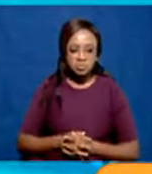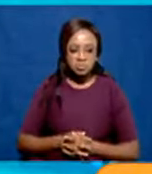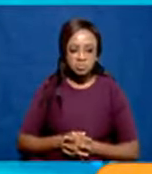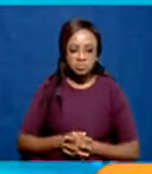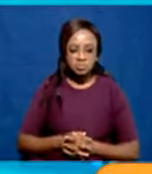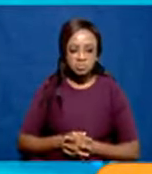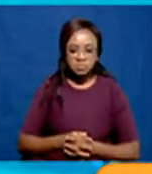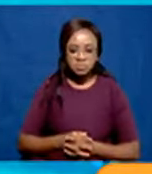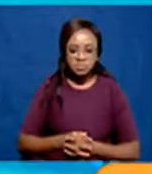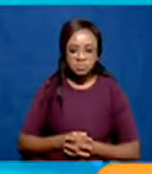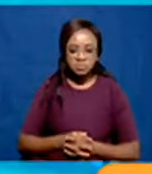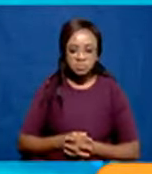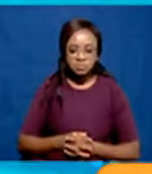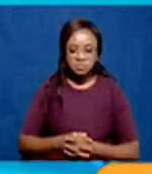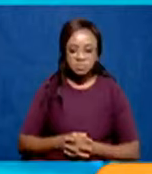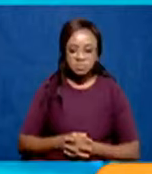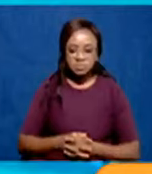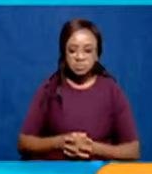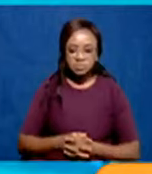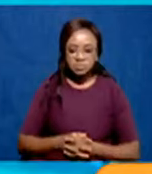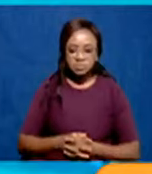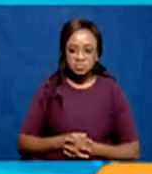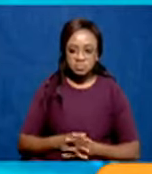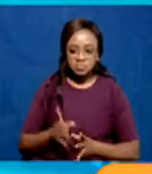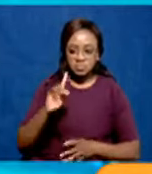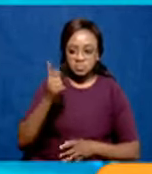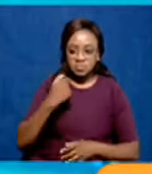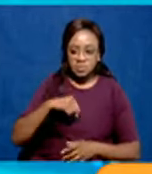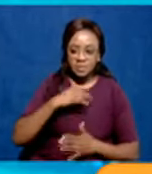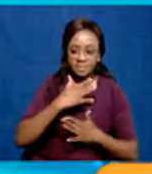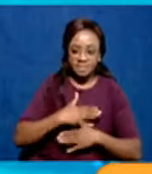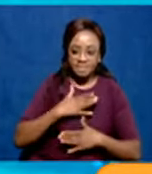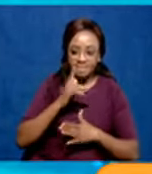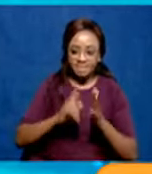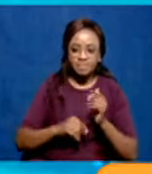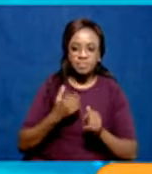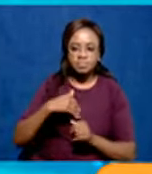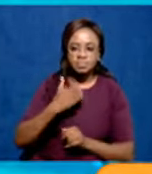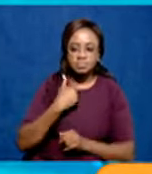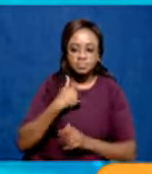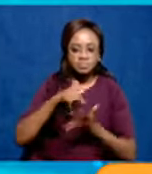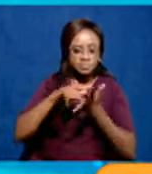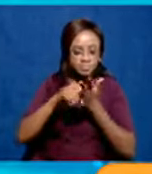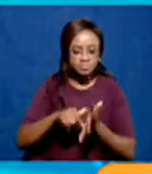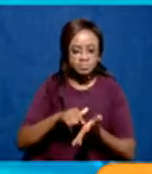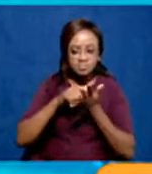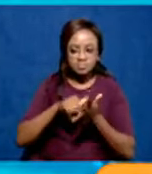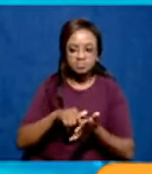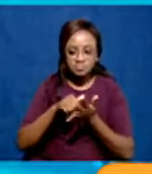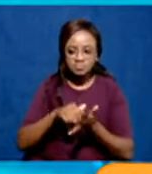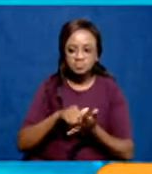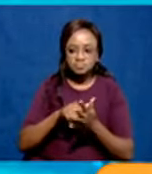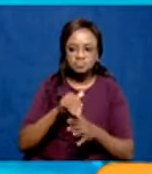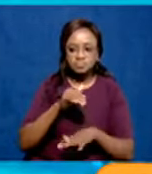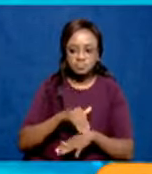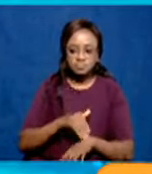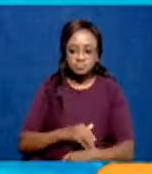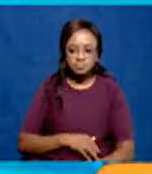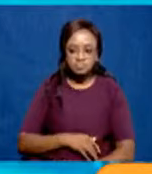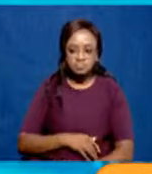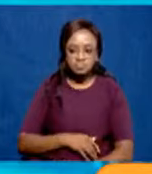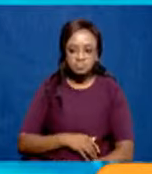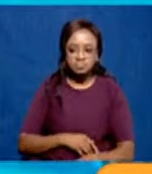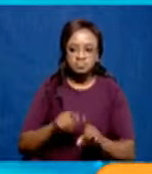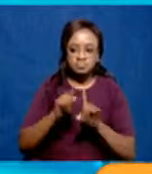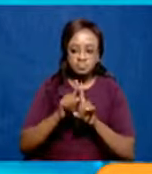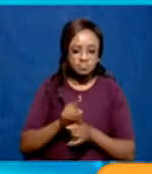that is under the Social Health Authority. So first, we appreciated that there has been an overemphasis on curative treatment. And that in